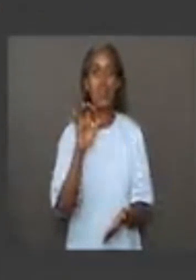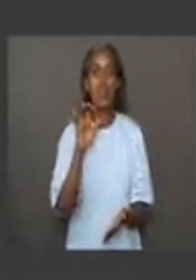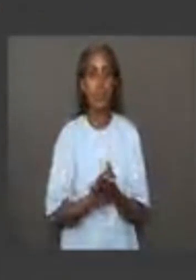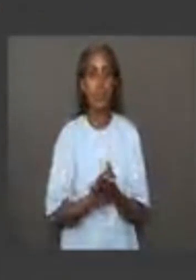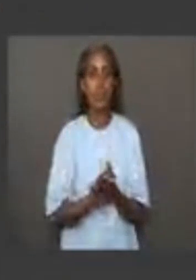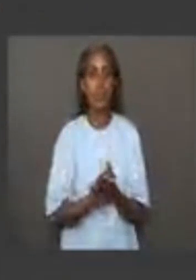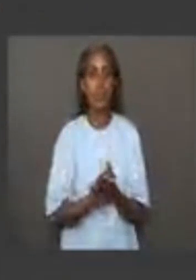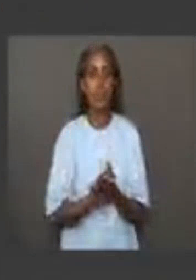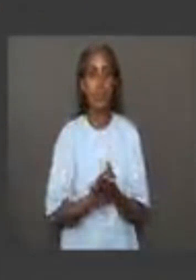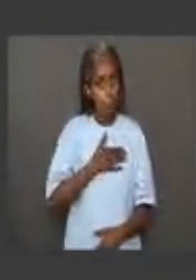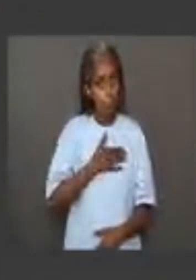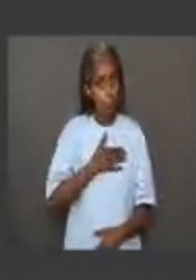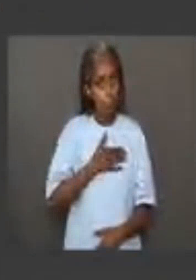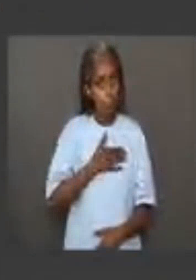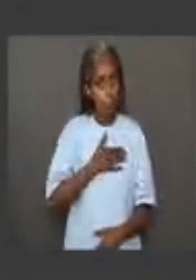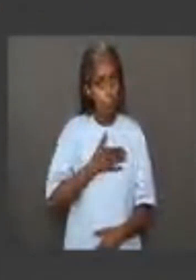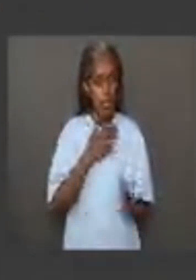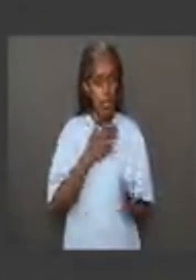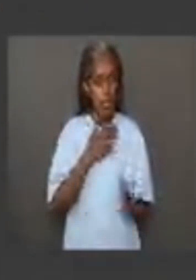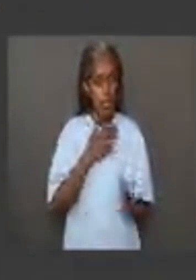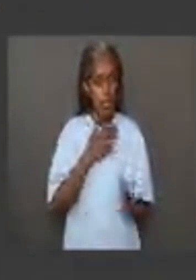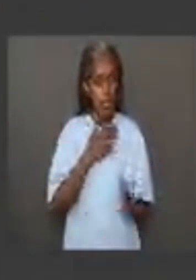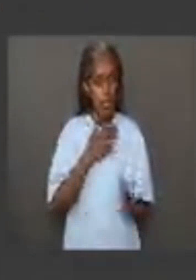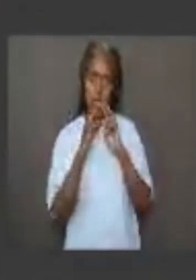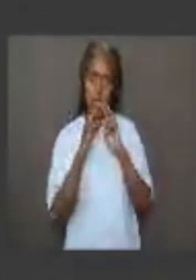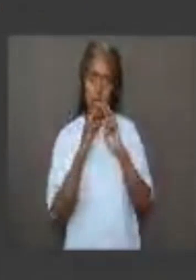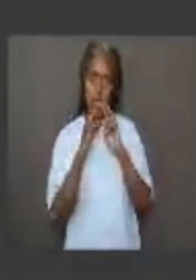Please write your answers now.